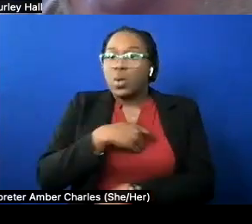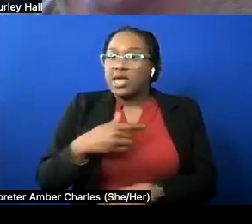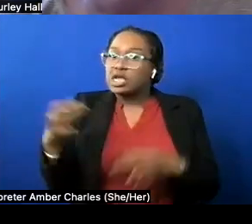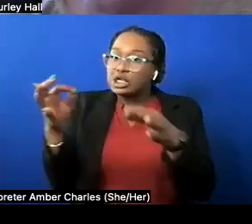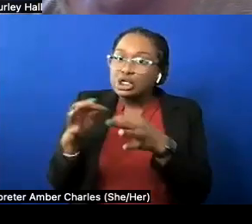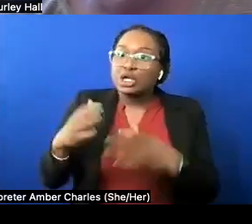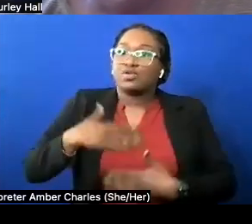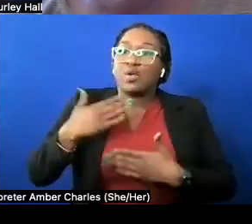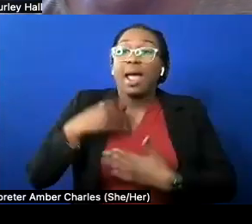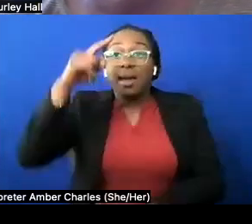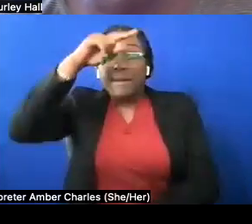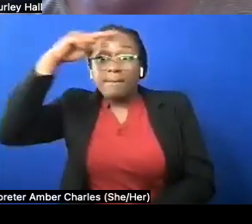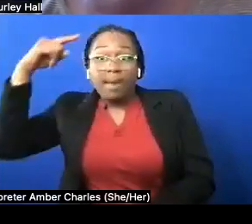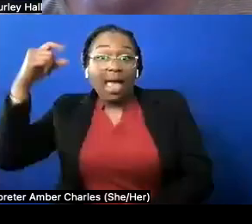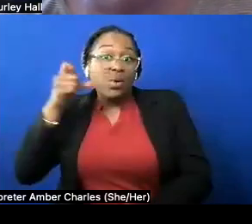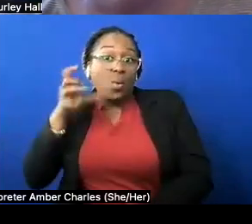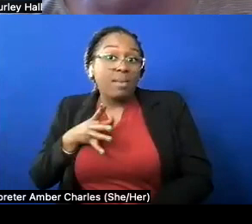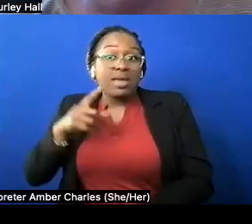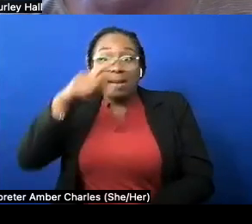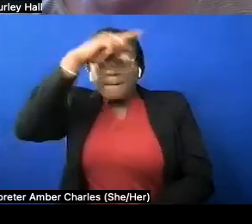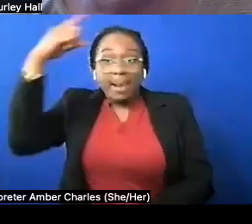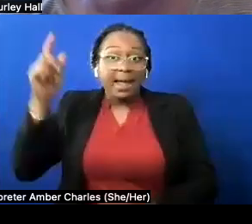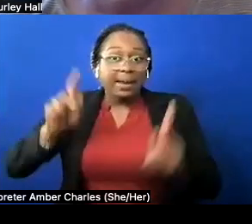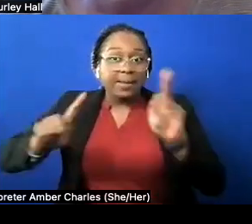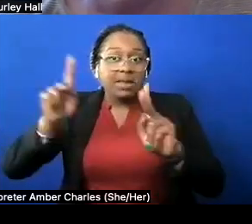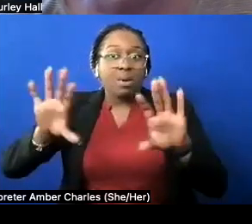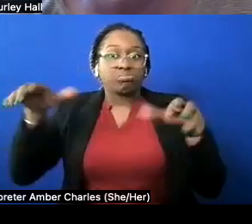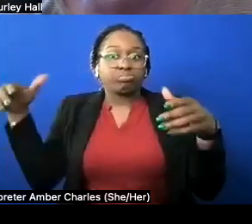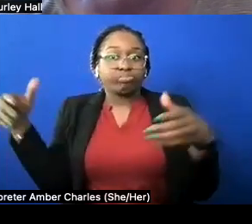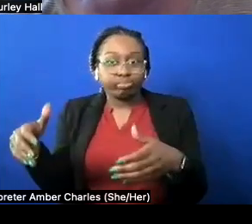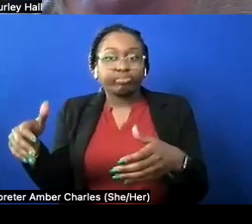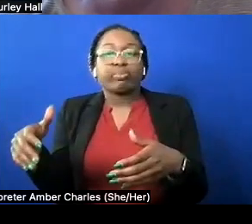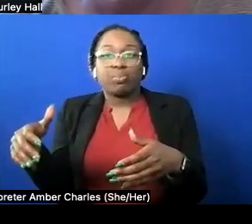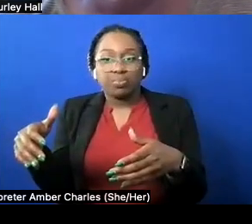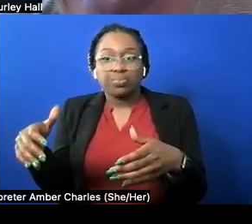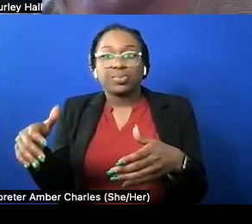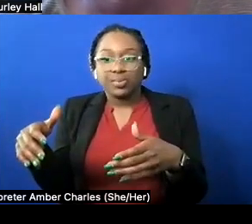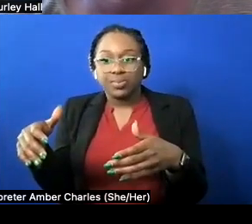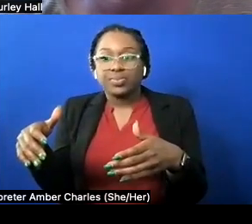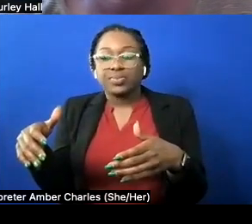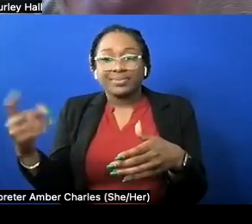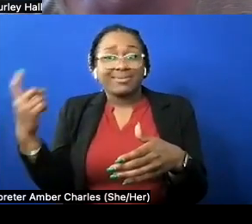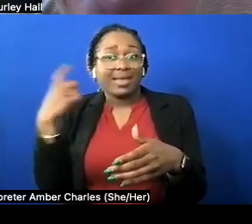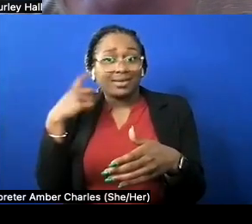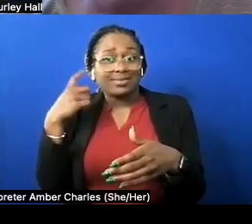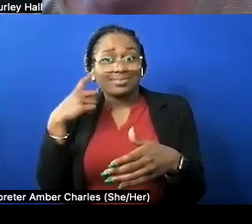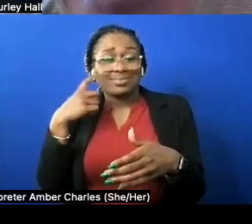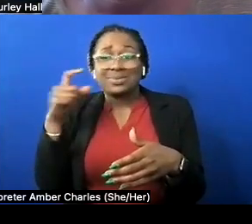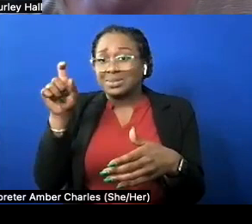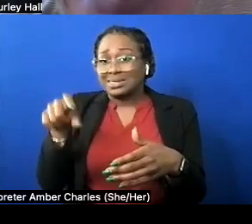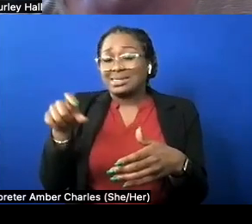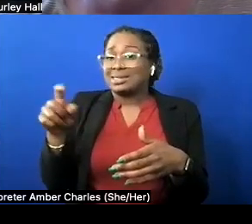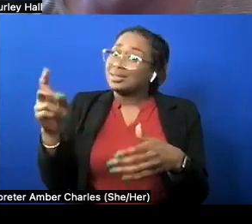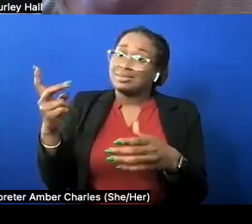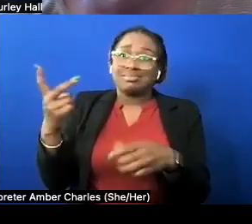Black women, Black people especially, are, I think that we need a double dose, because it has